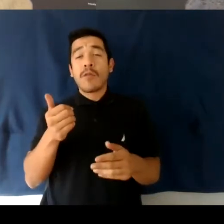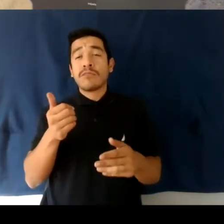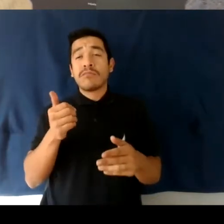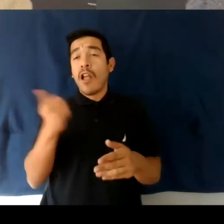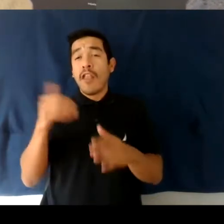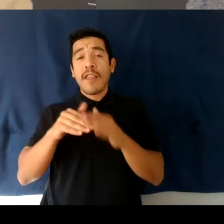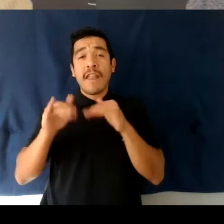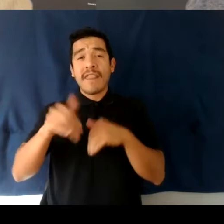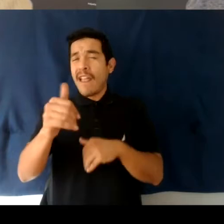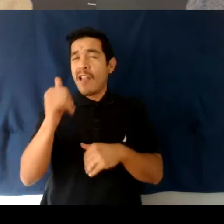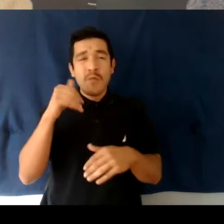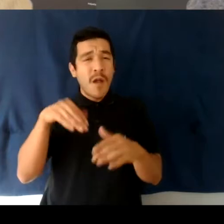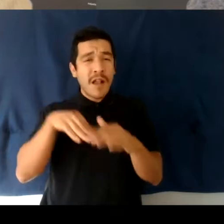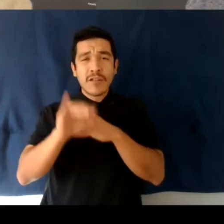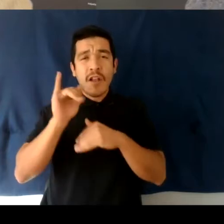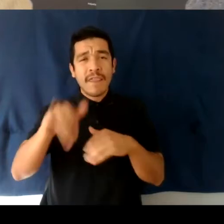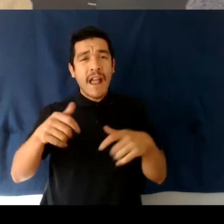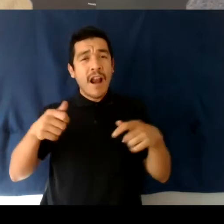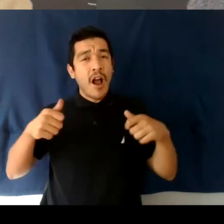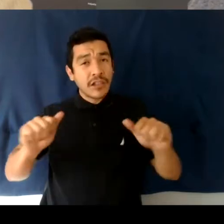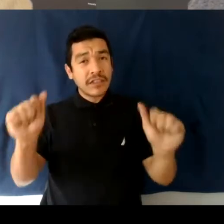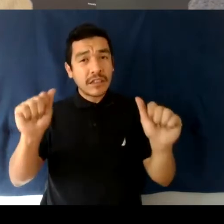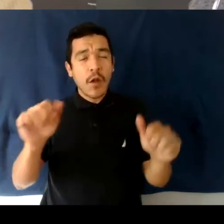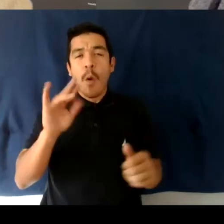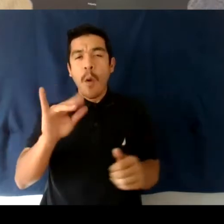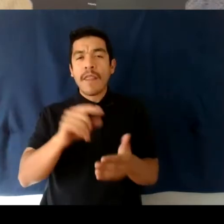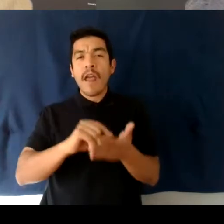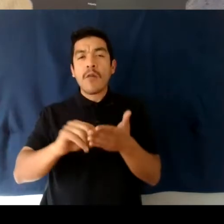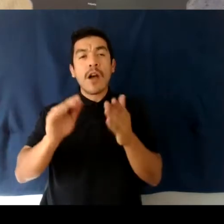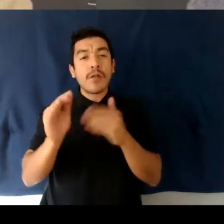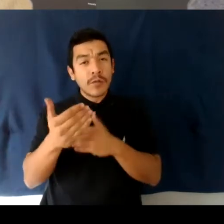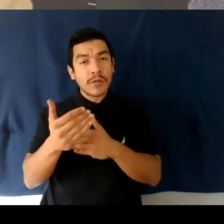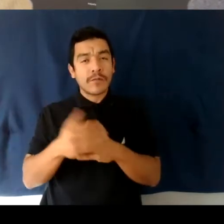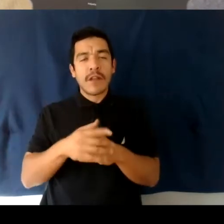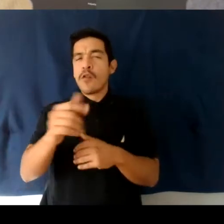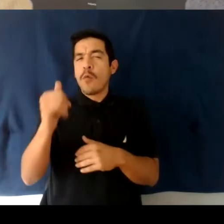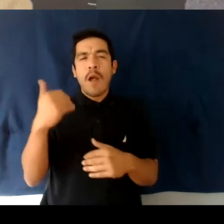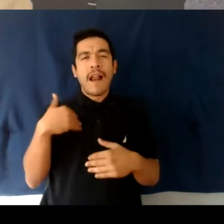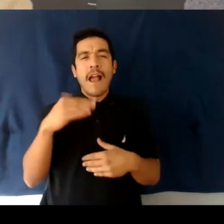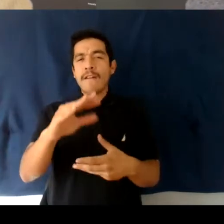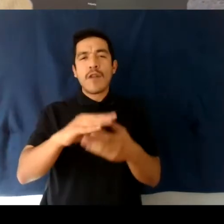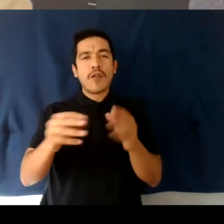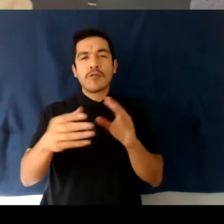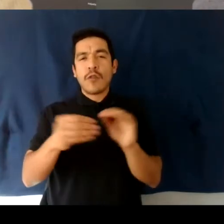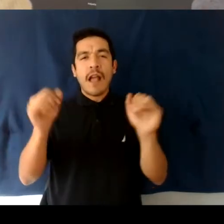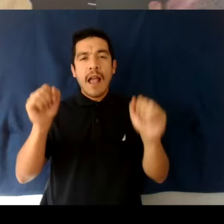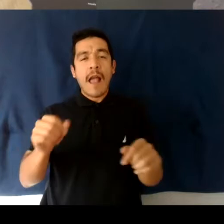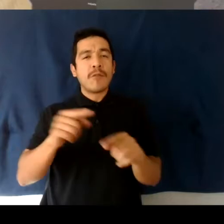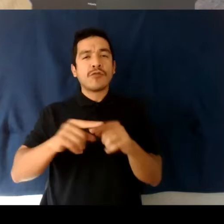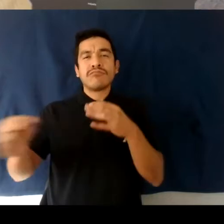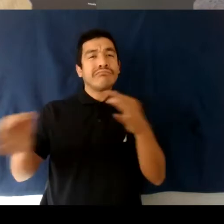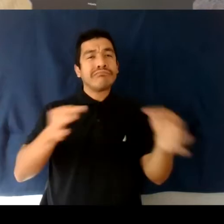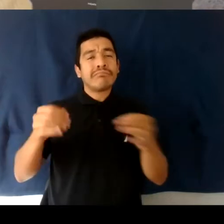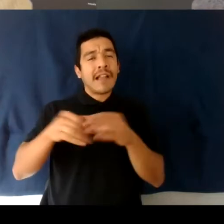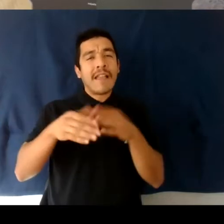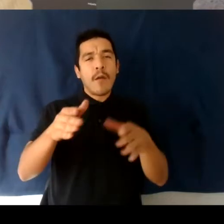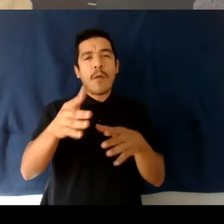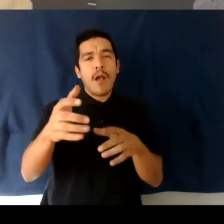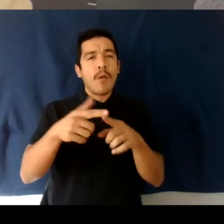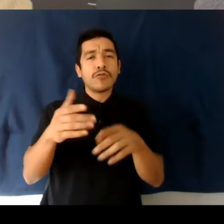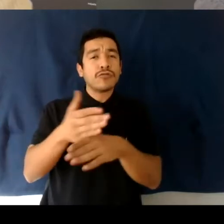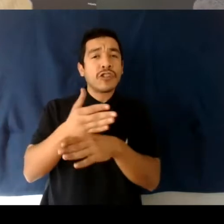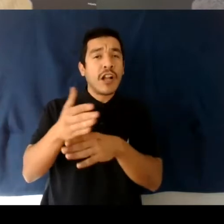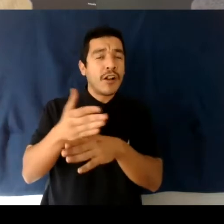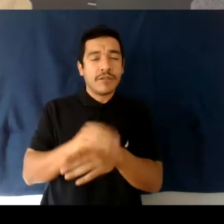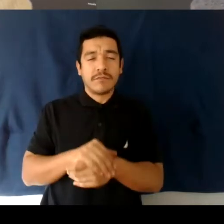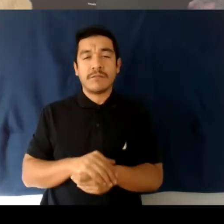You're not going to get that audition. And it's like you're not going to have your stories be able to be told in the way you want them to be told. And